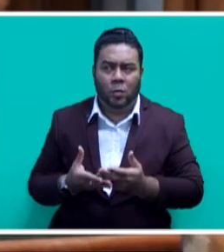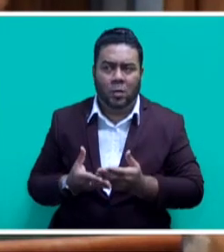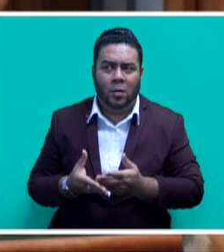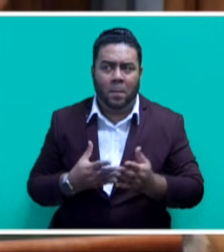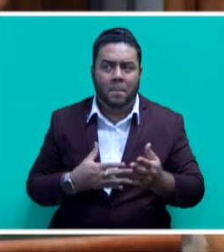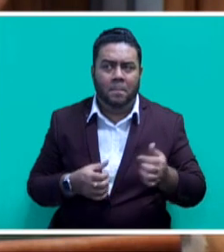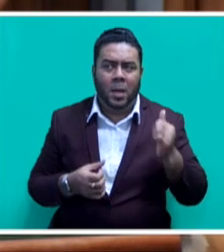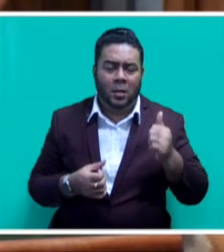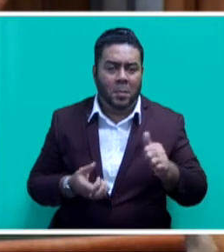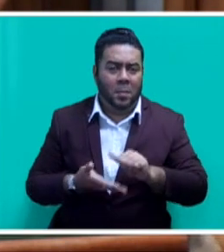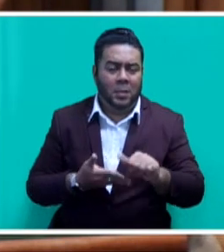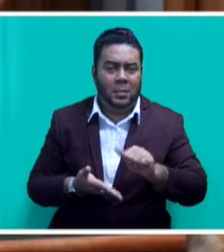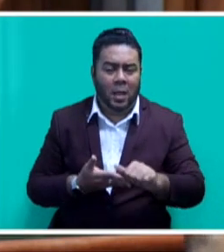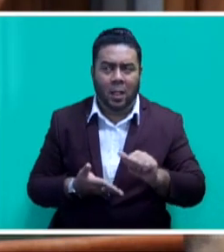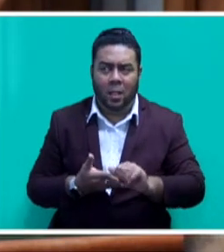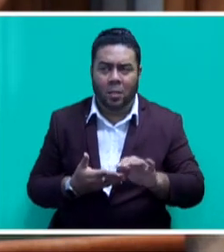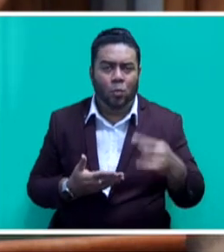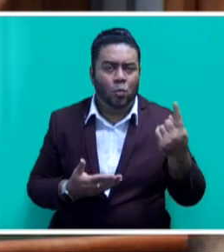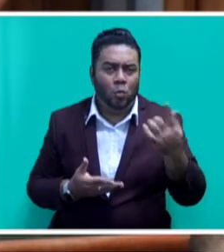back to where it will be sold?